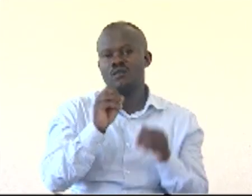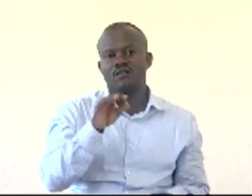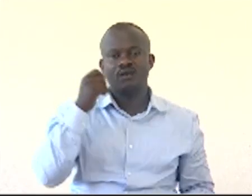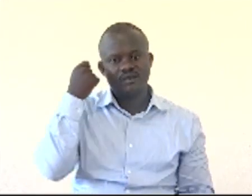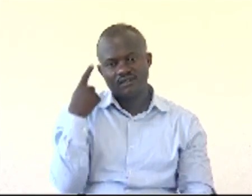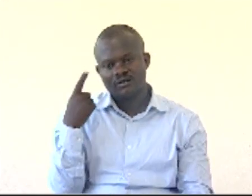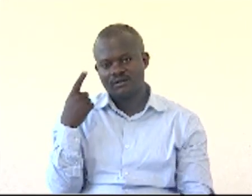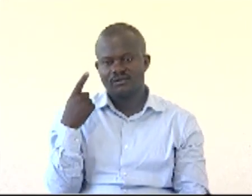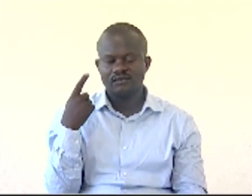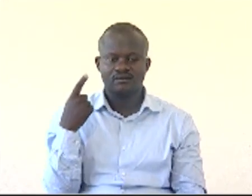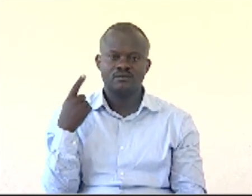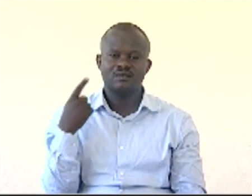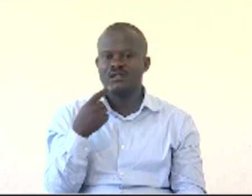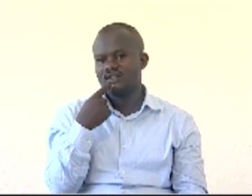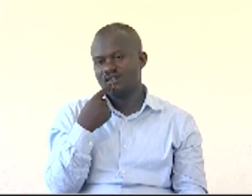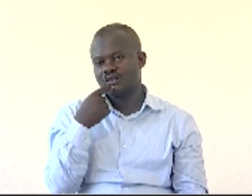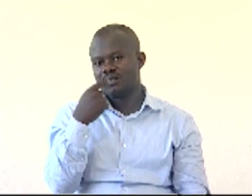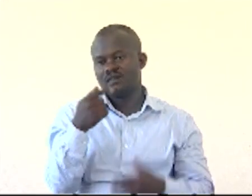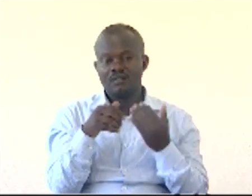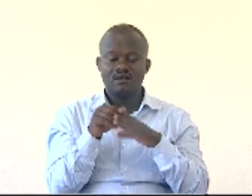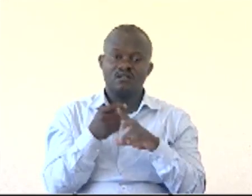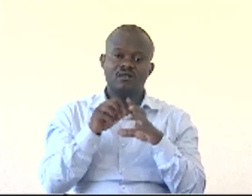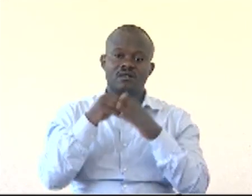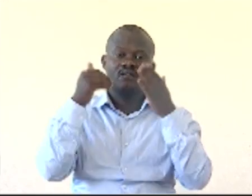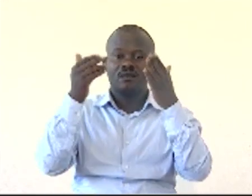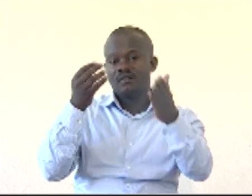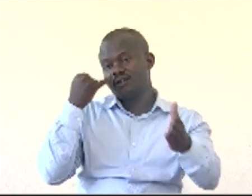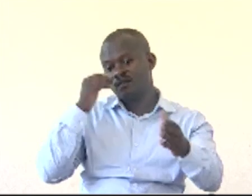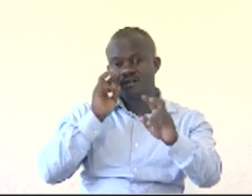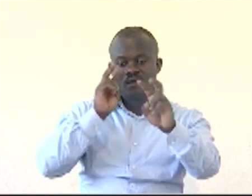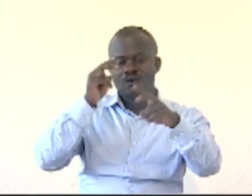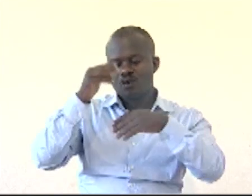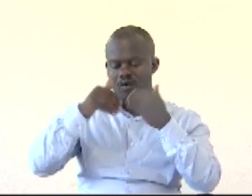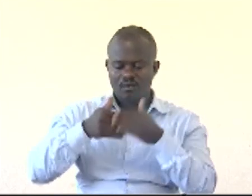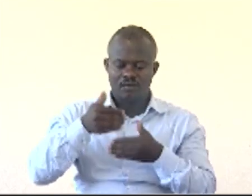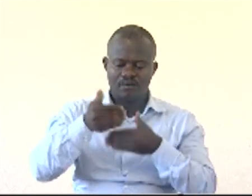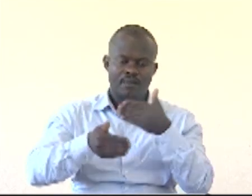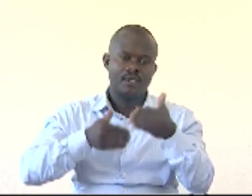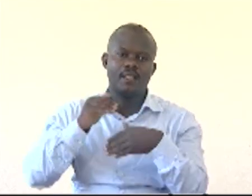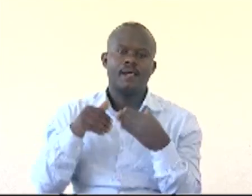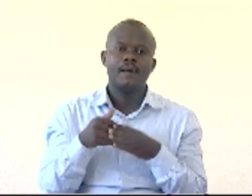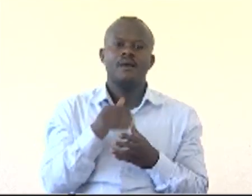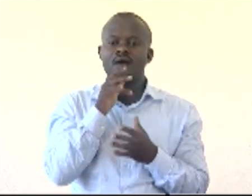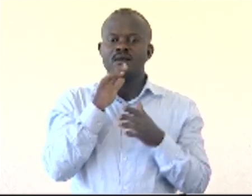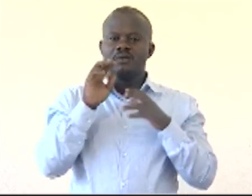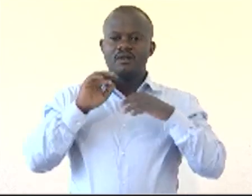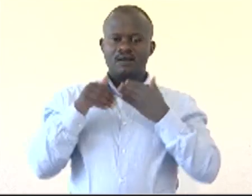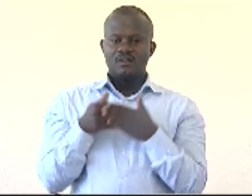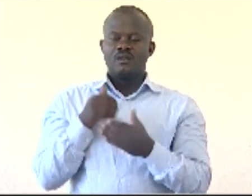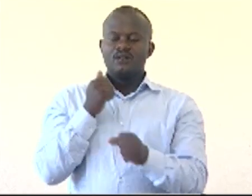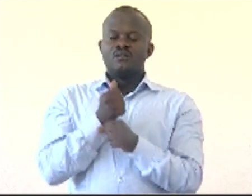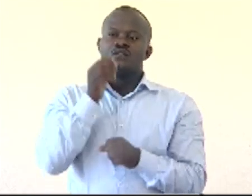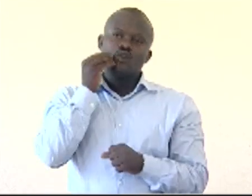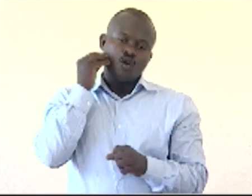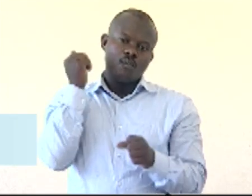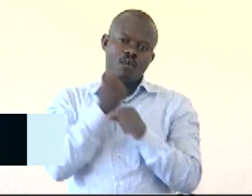understanding. So from there, if you have followed all the steps of the lesson, I expect you to do this